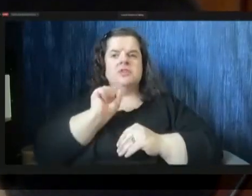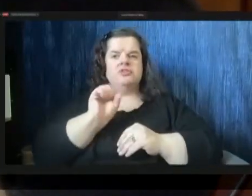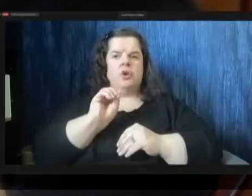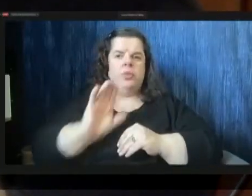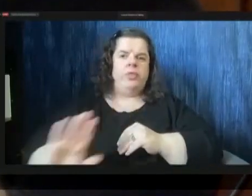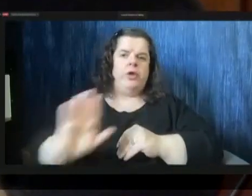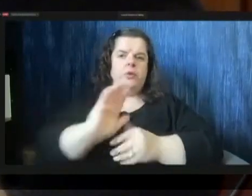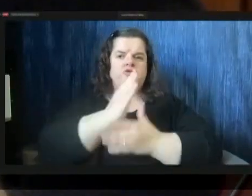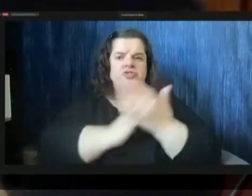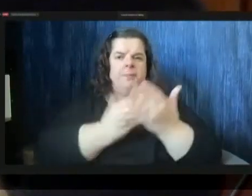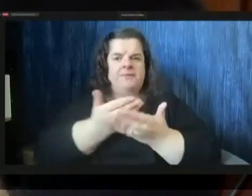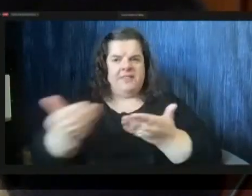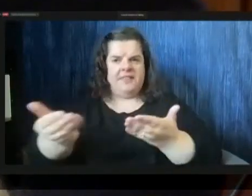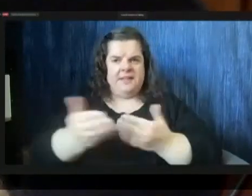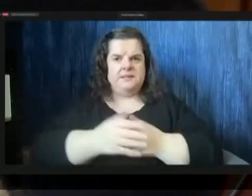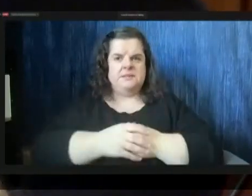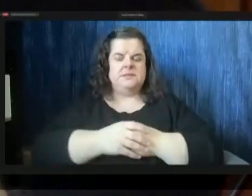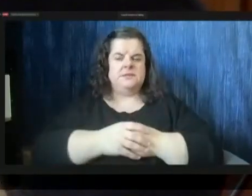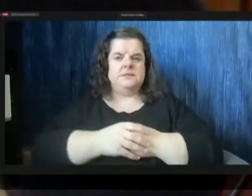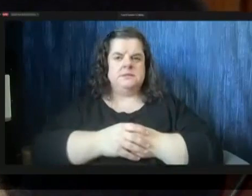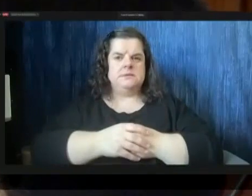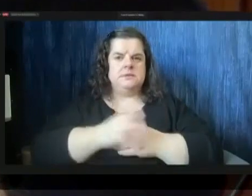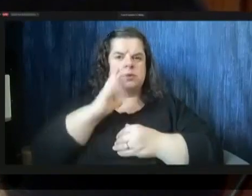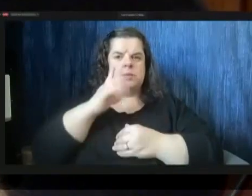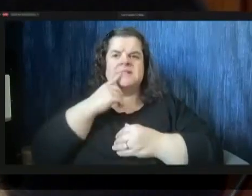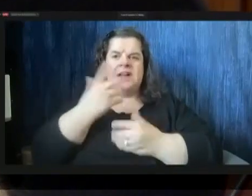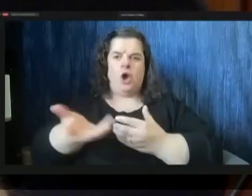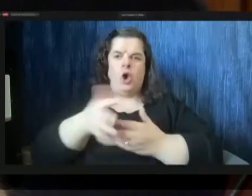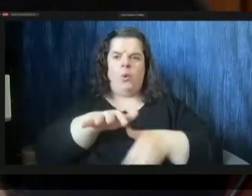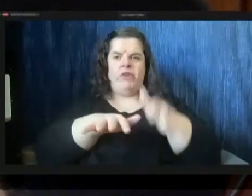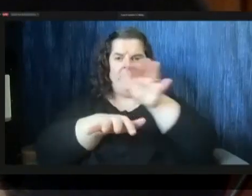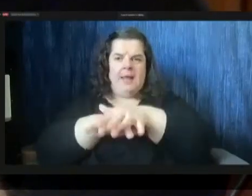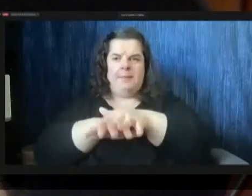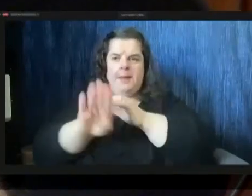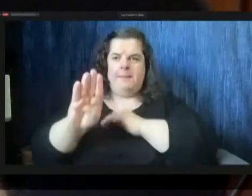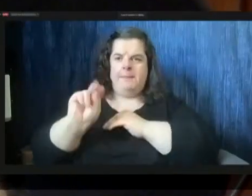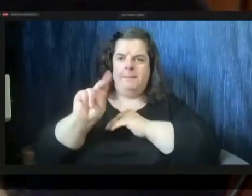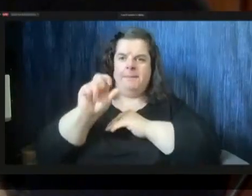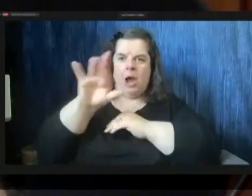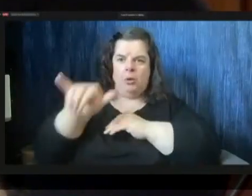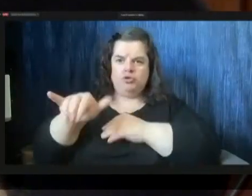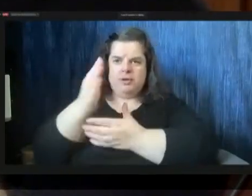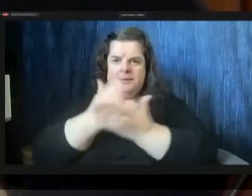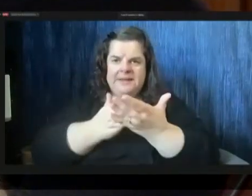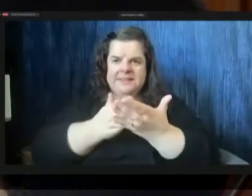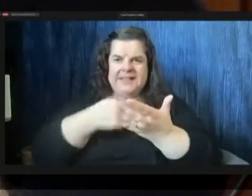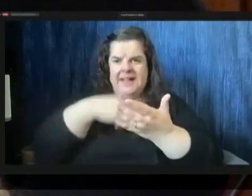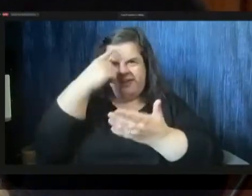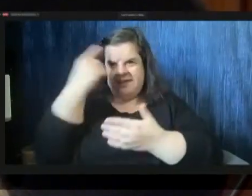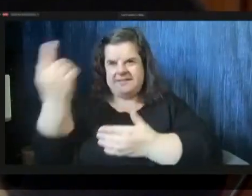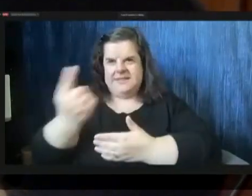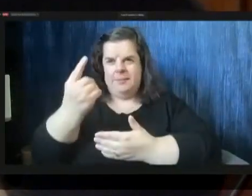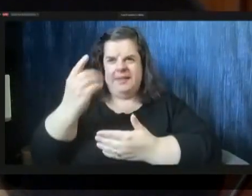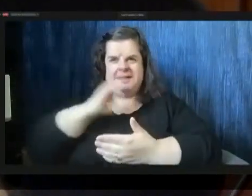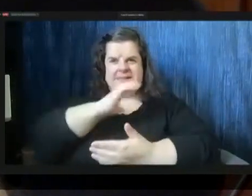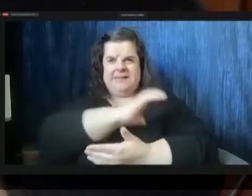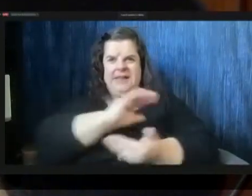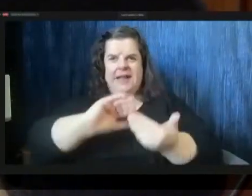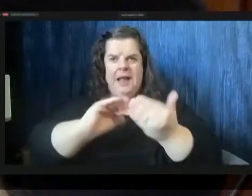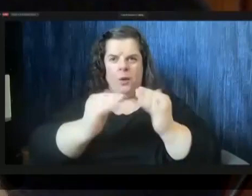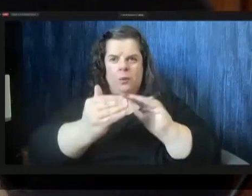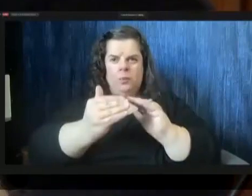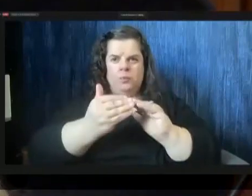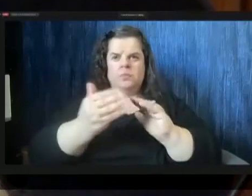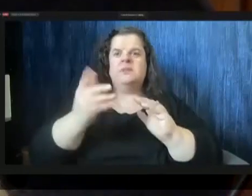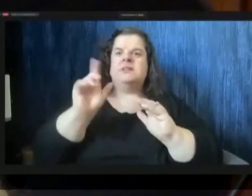but I would say that the overlapping boundary piece is really something that I think City Council needs to think differently about.